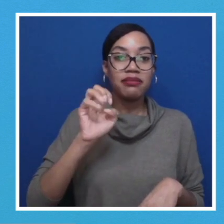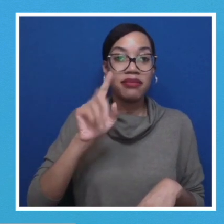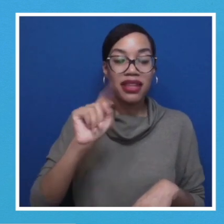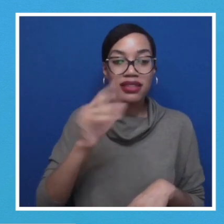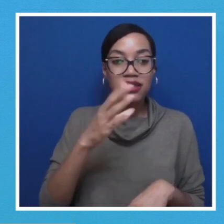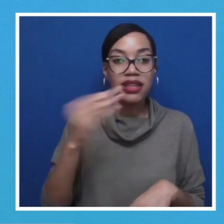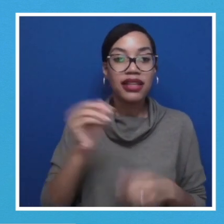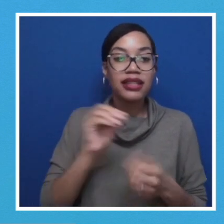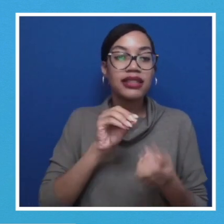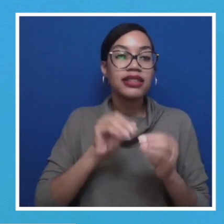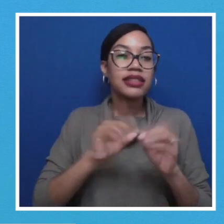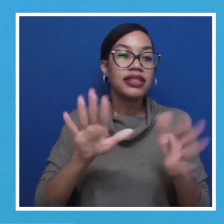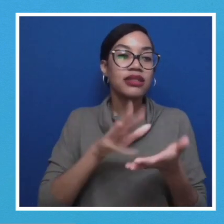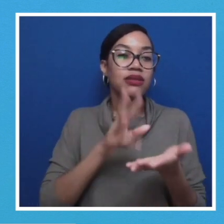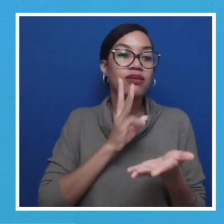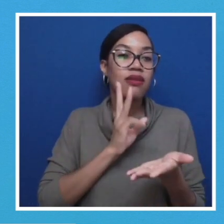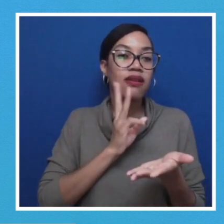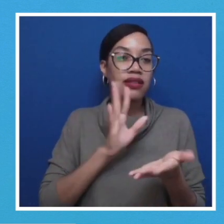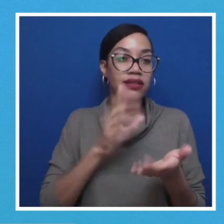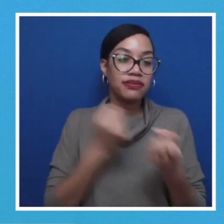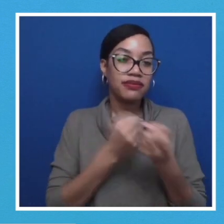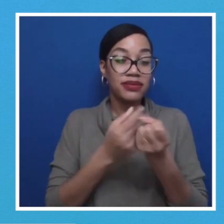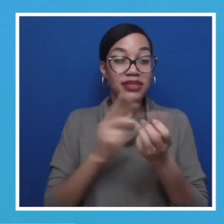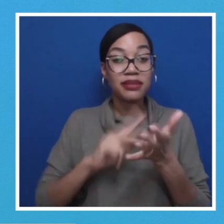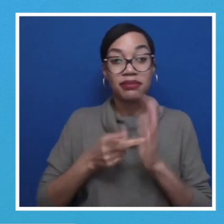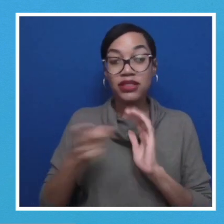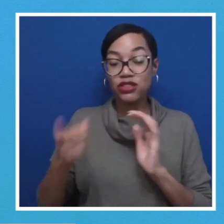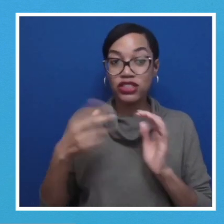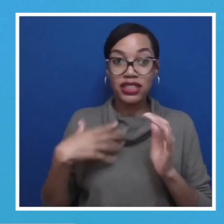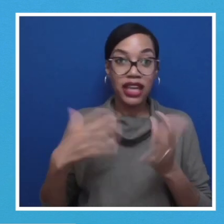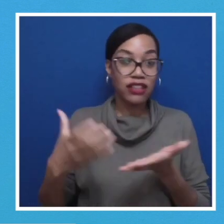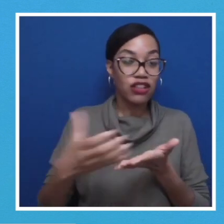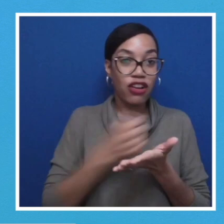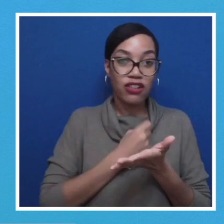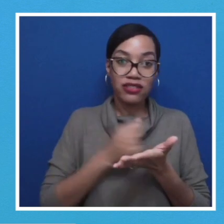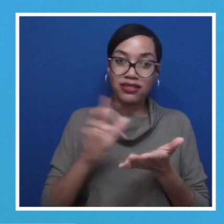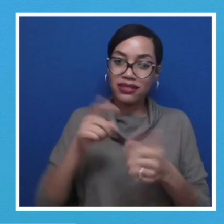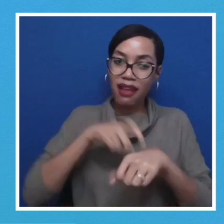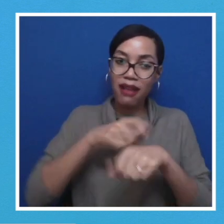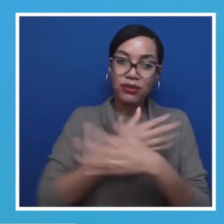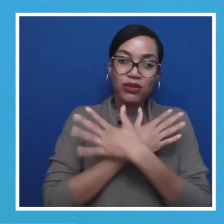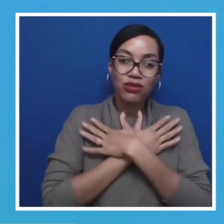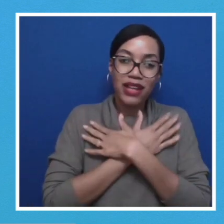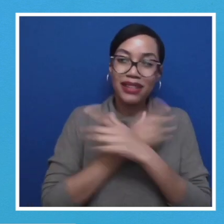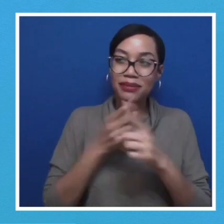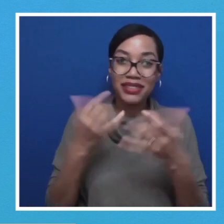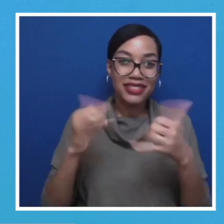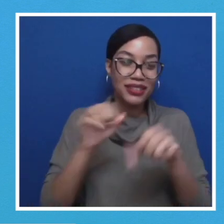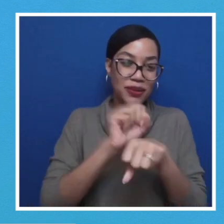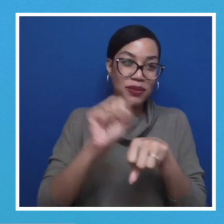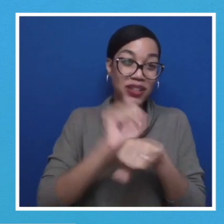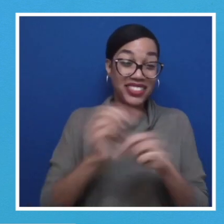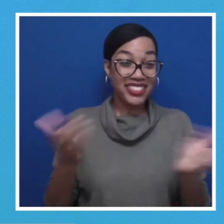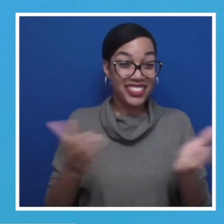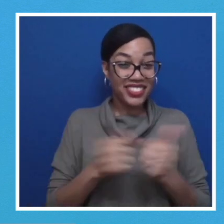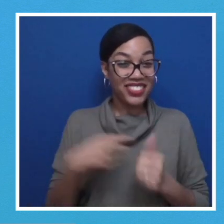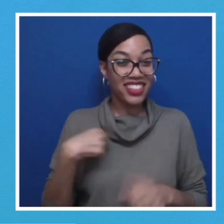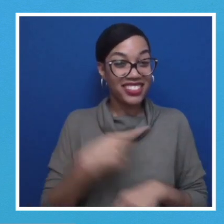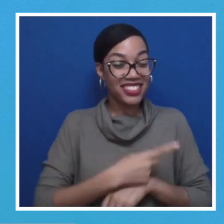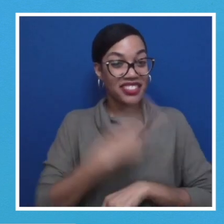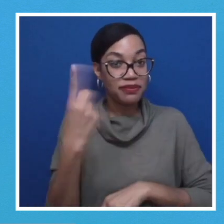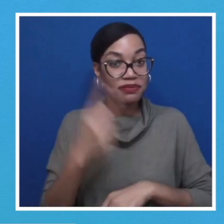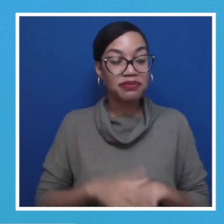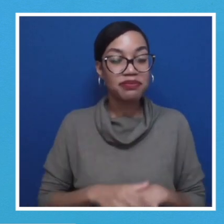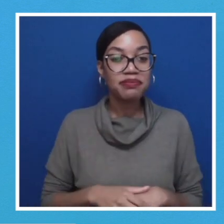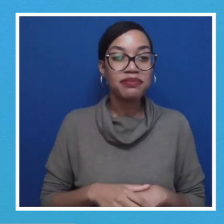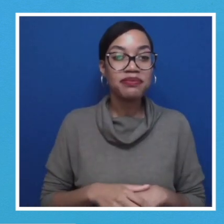earned a well-earned rest. Yet she's here. Chief Na'Moks is here. Now, Melina is the co-founder of